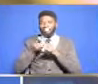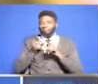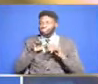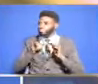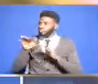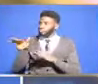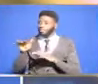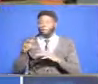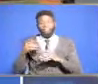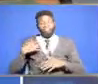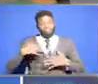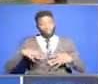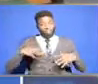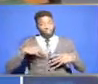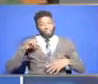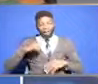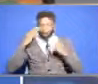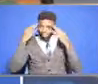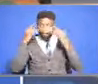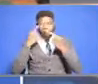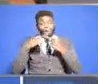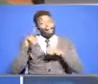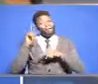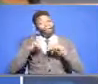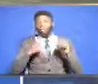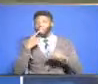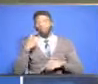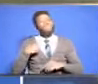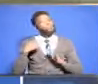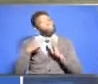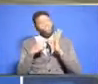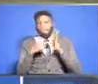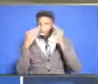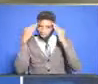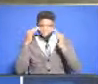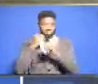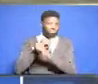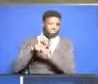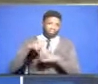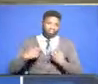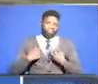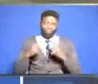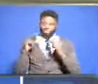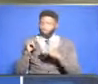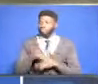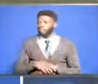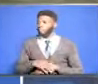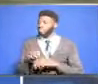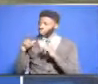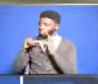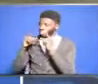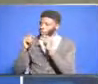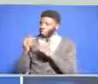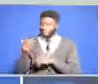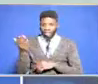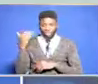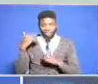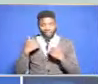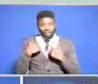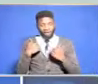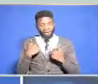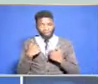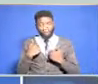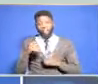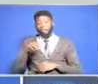law is a defense. Amesema sera za uzoaji changarawe zilizotungwa na halmashauri ya kitaifa ya usimamizi wa